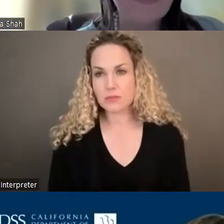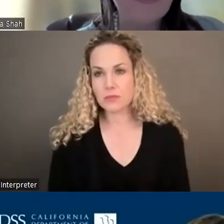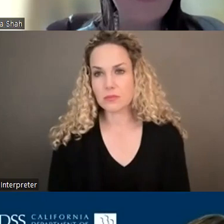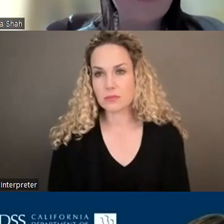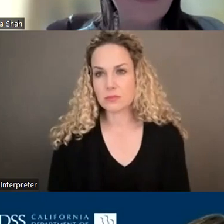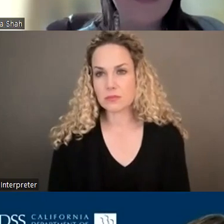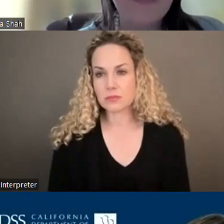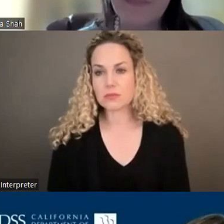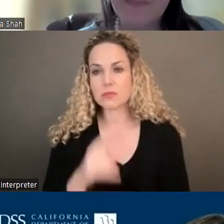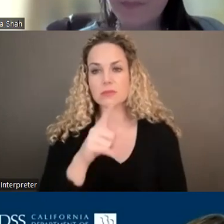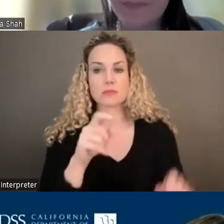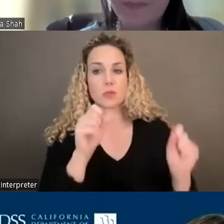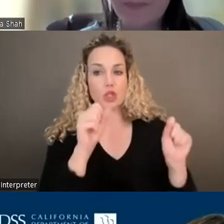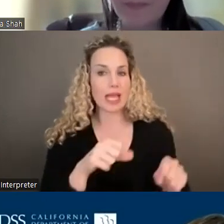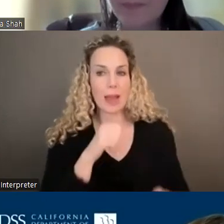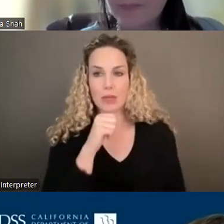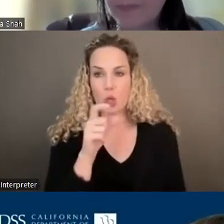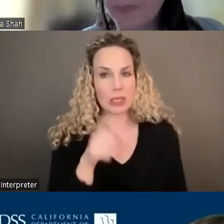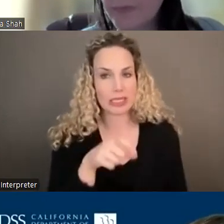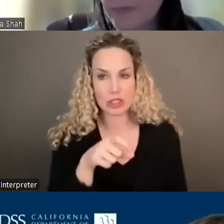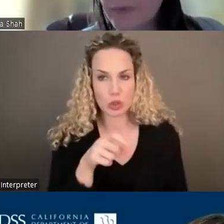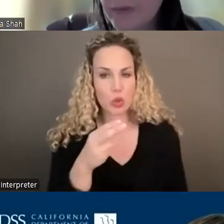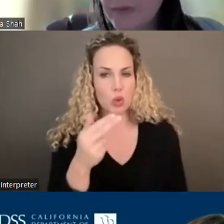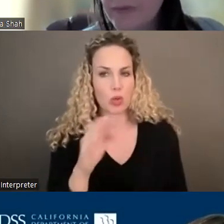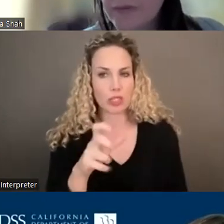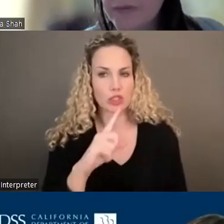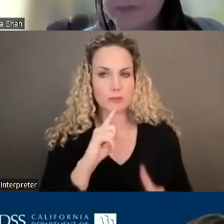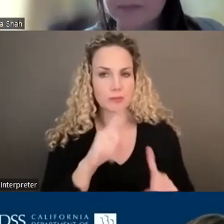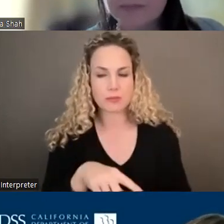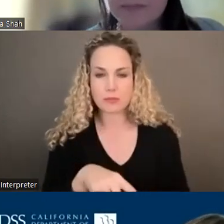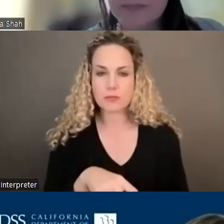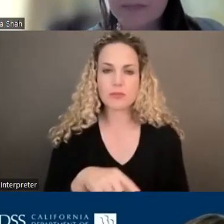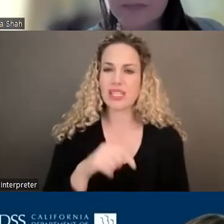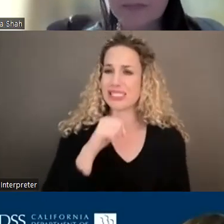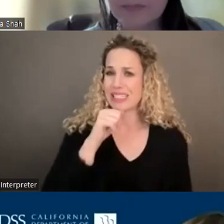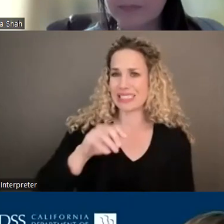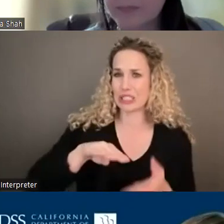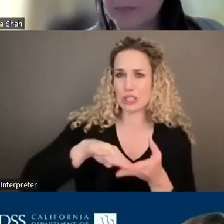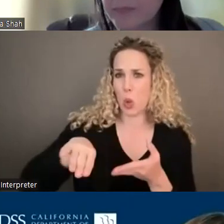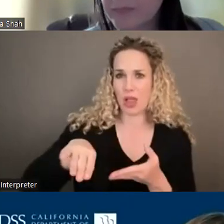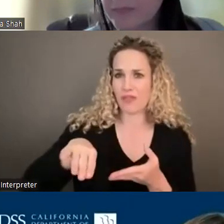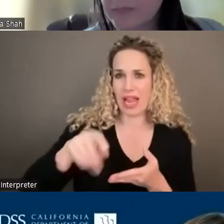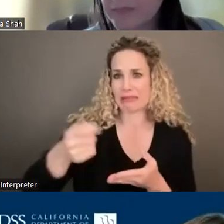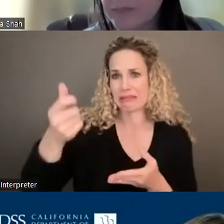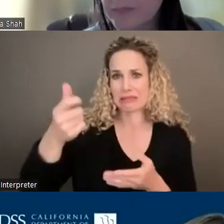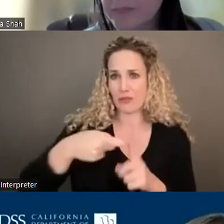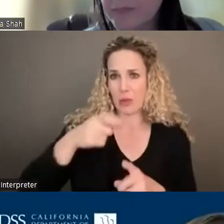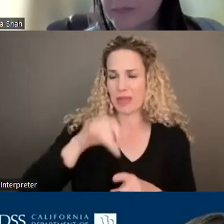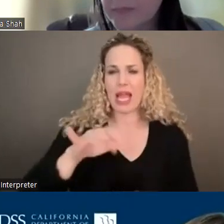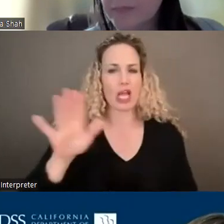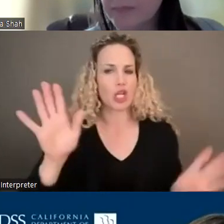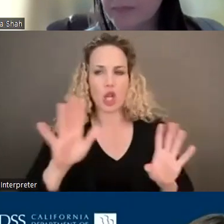You can, but you don't need to. Oh, It's okay, not so it going to doesn't prevent you from- disqualify you? It doesn't. No, it's Oh. not based